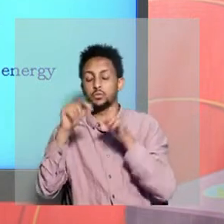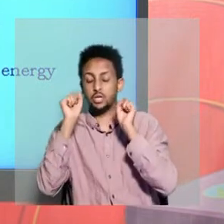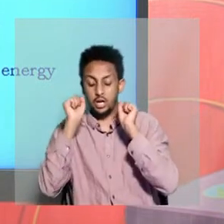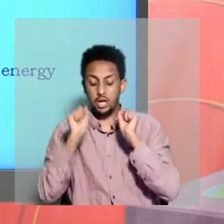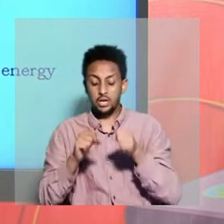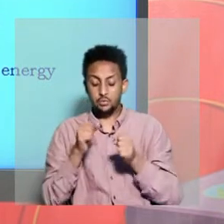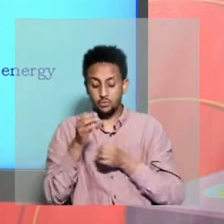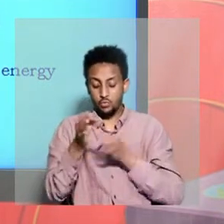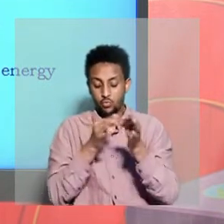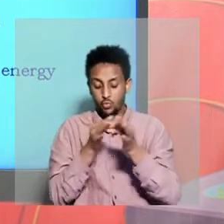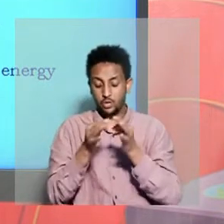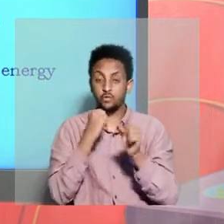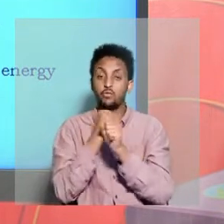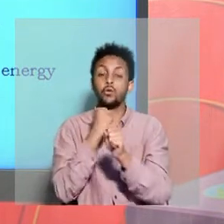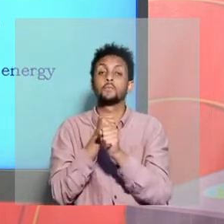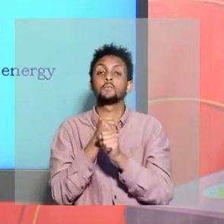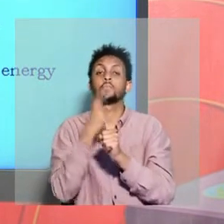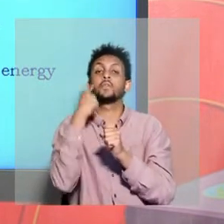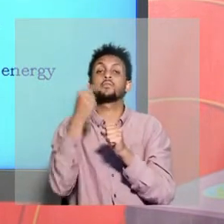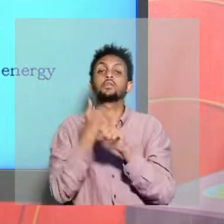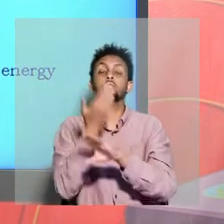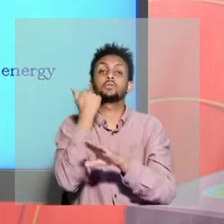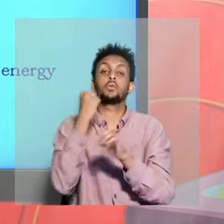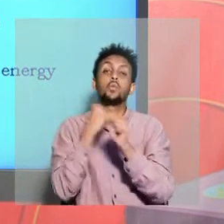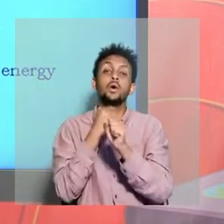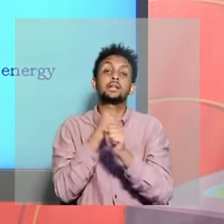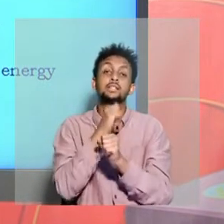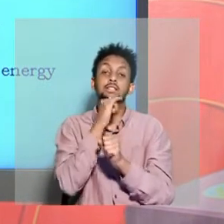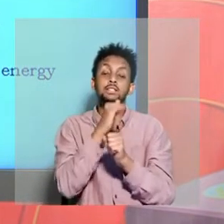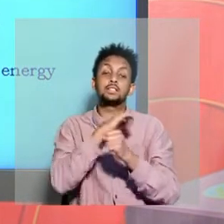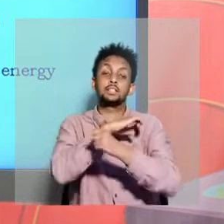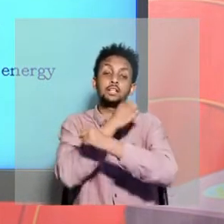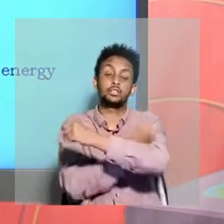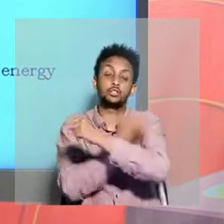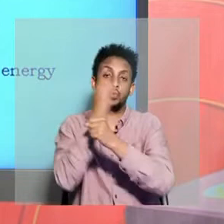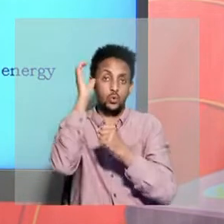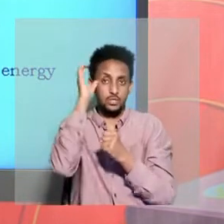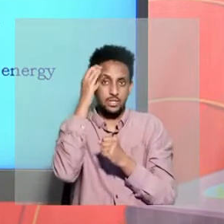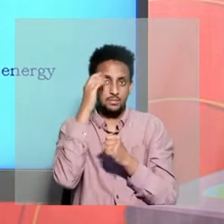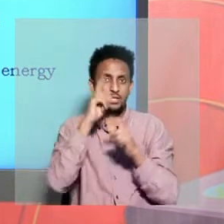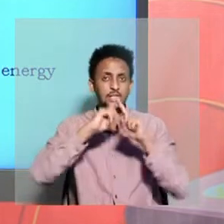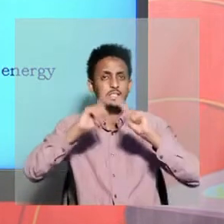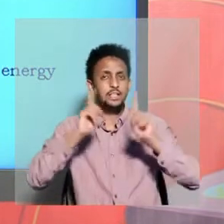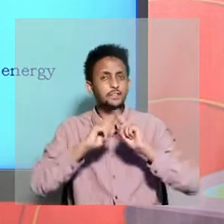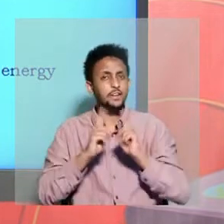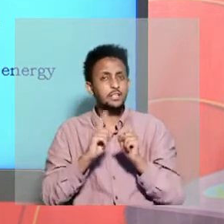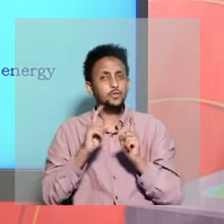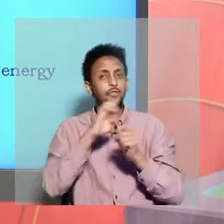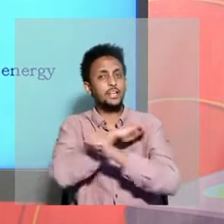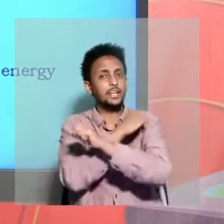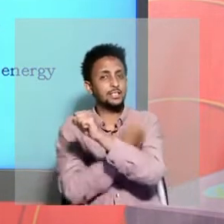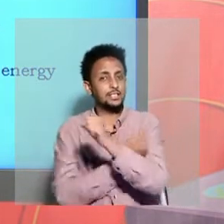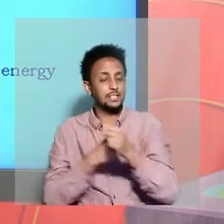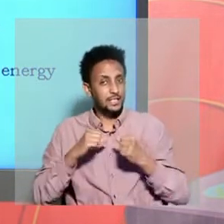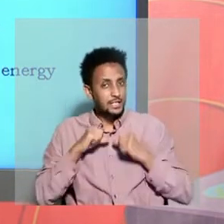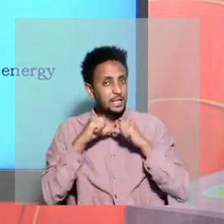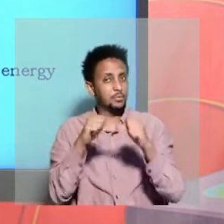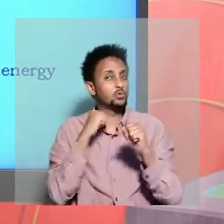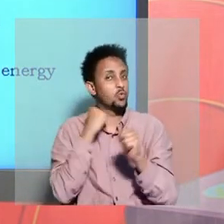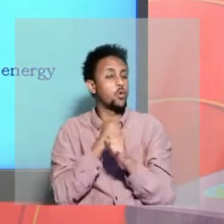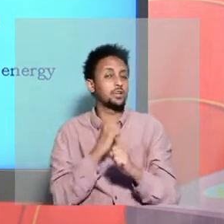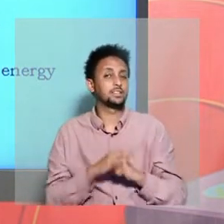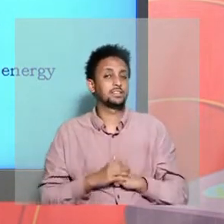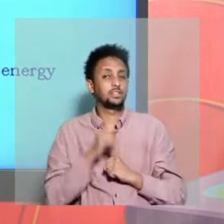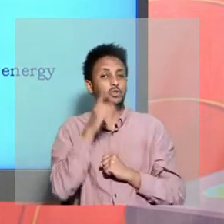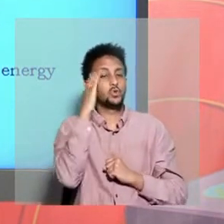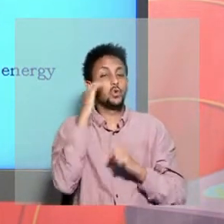to perform work. As we have discussed in work energy concept, the difference in energy enables us to perform work.